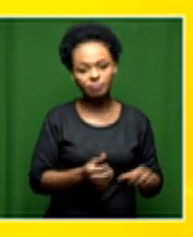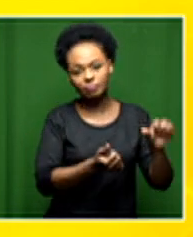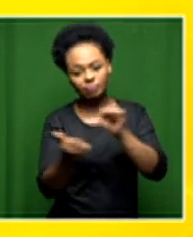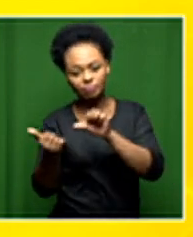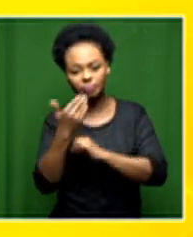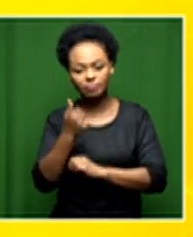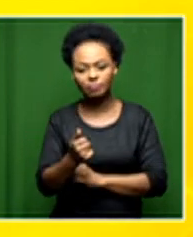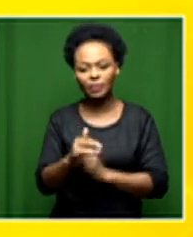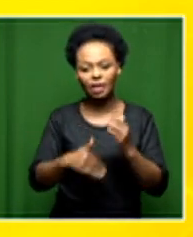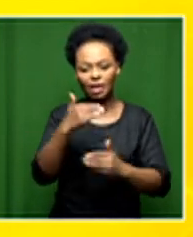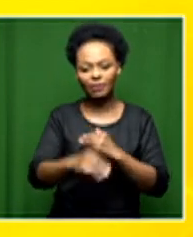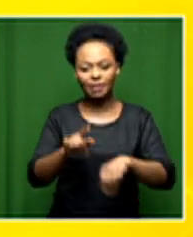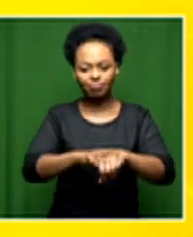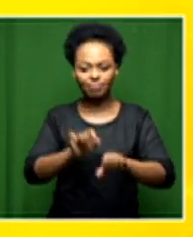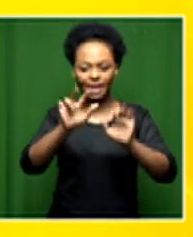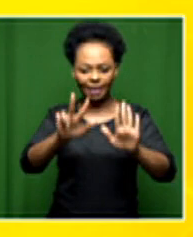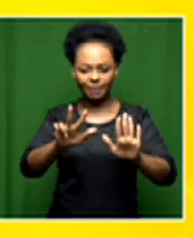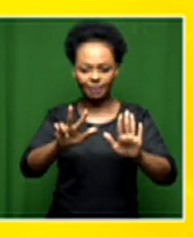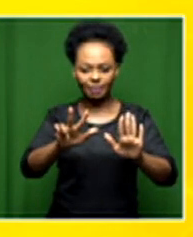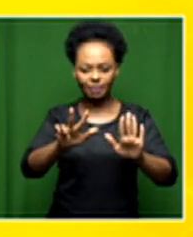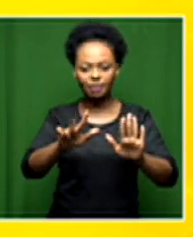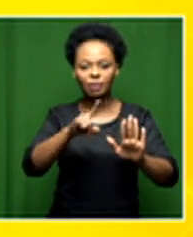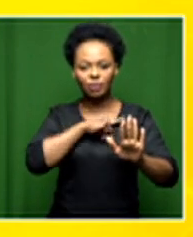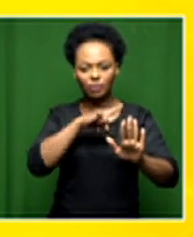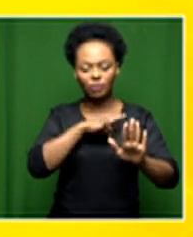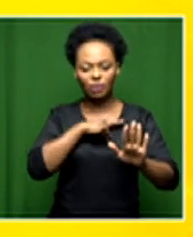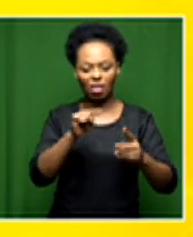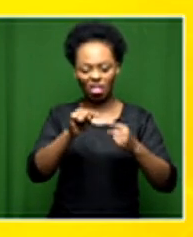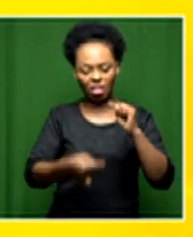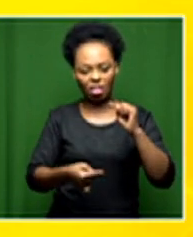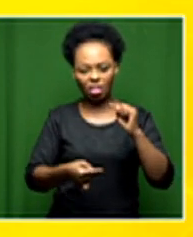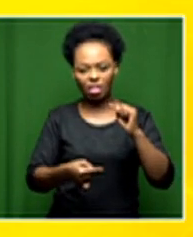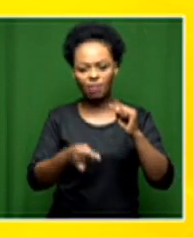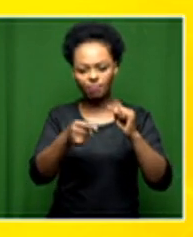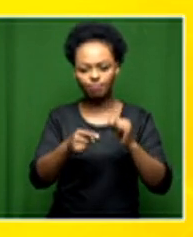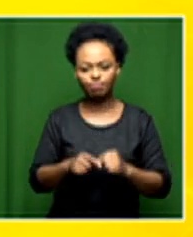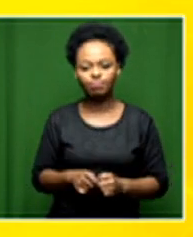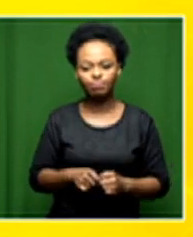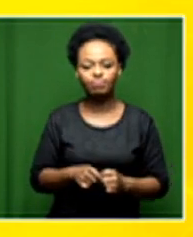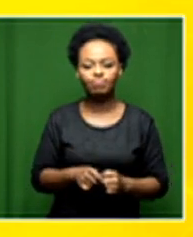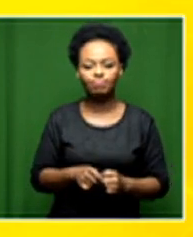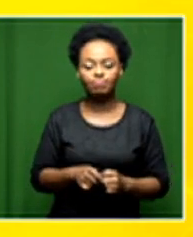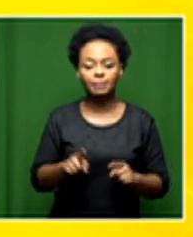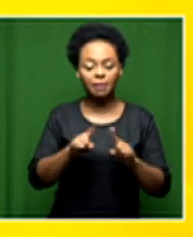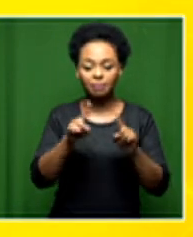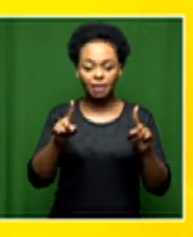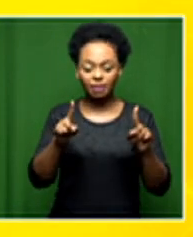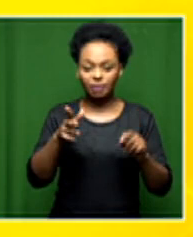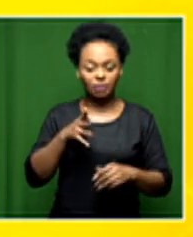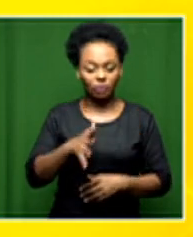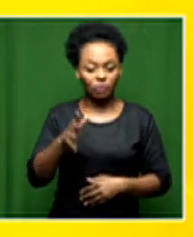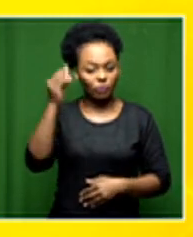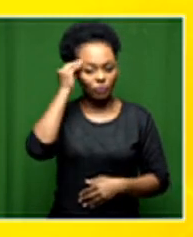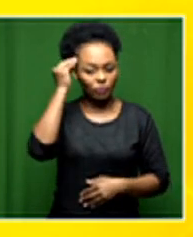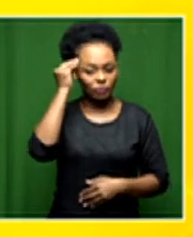to that maybe after 8, because there seems to be a bit of a problem there in that connection. But wanted to know